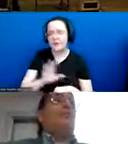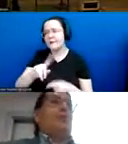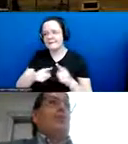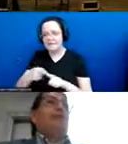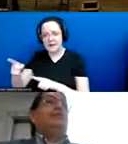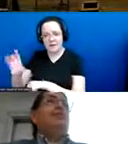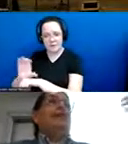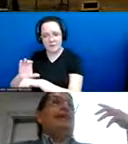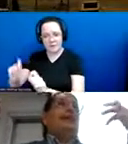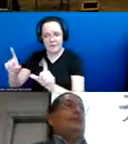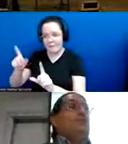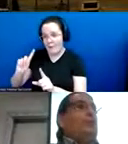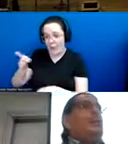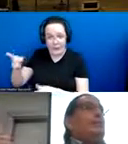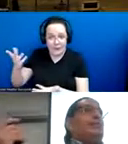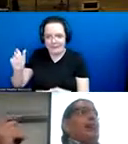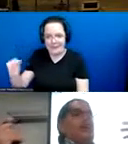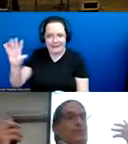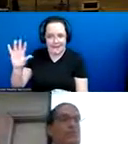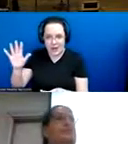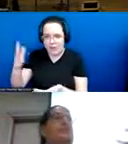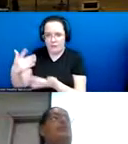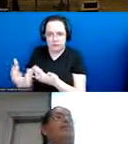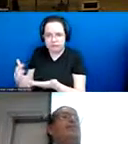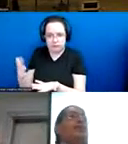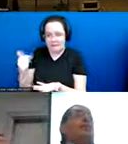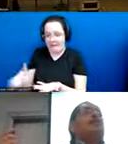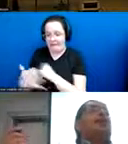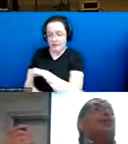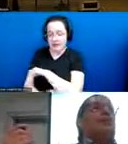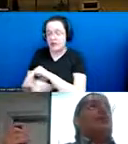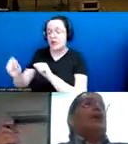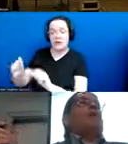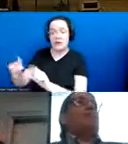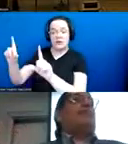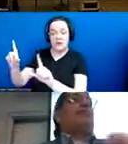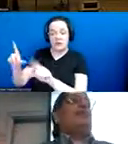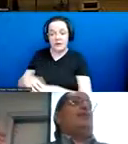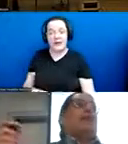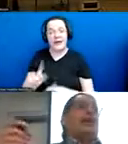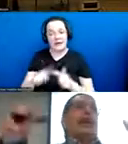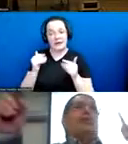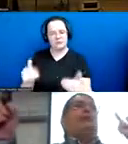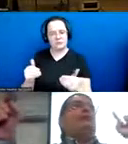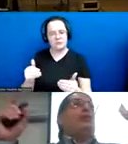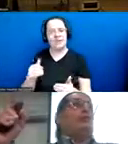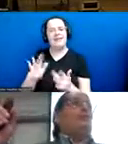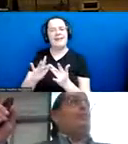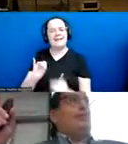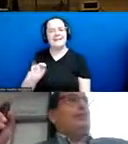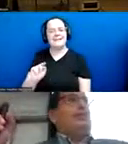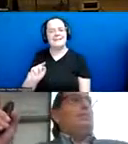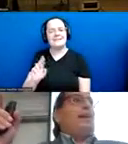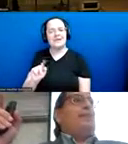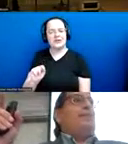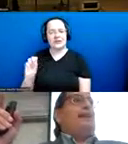they're your computer, right? And then what you do, right, is through this internet stack, you request a service. You say, I want to talk to this